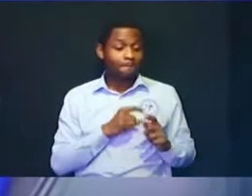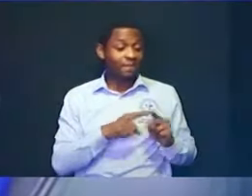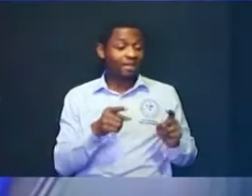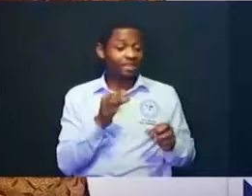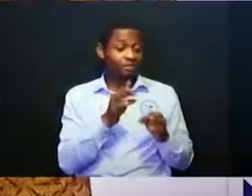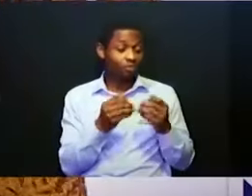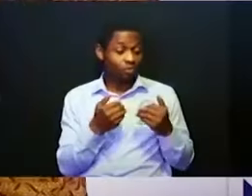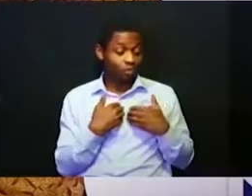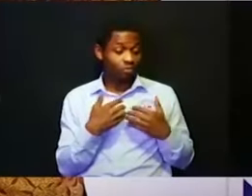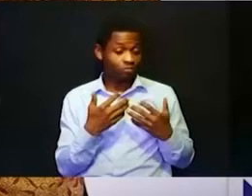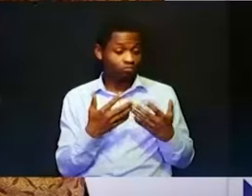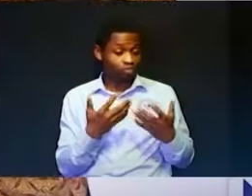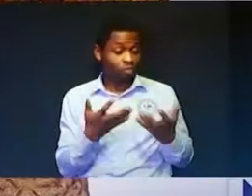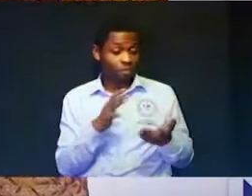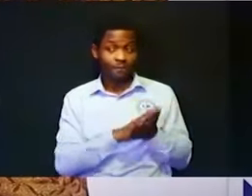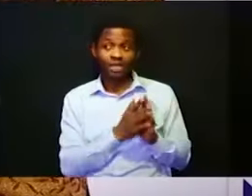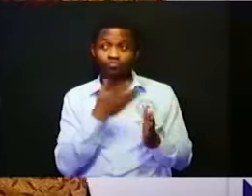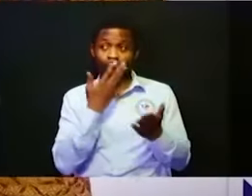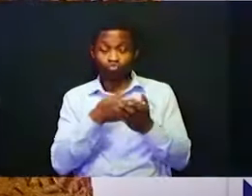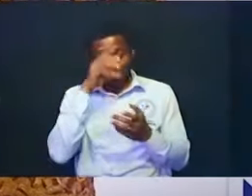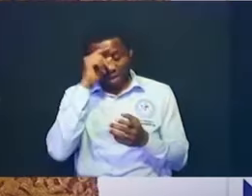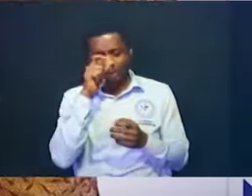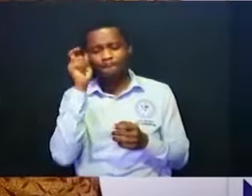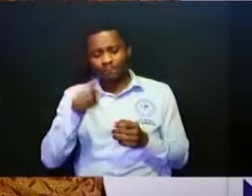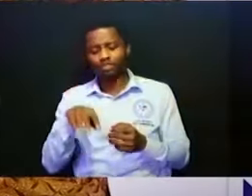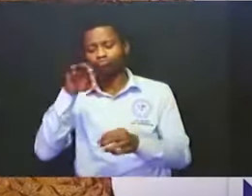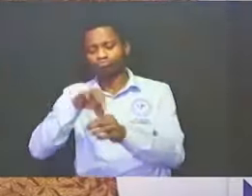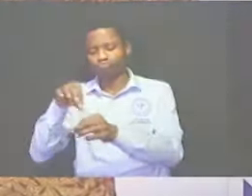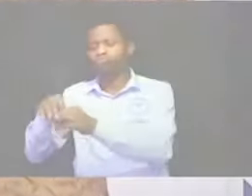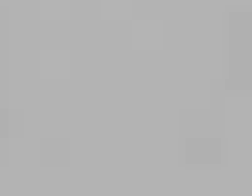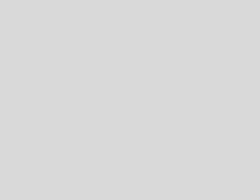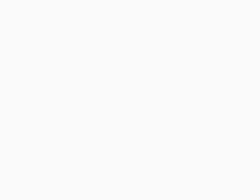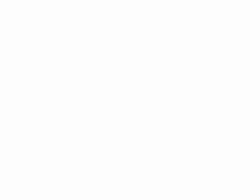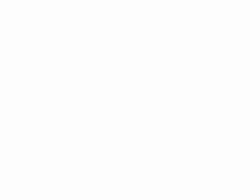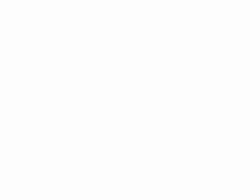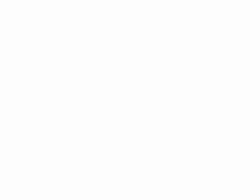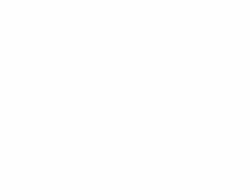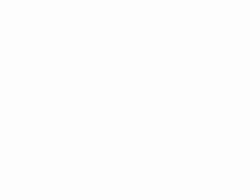mwa humiti ye pa nanso se wope se unya adepa, se se udia adepa.